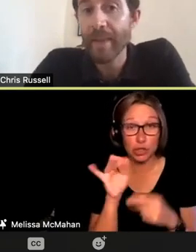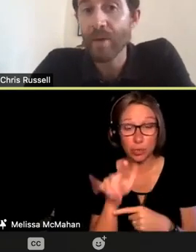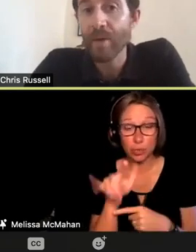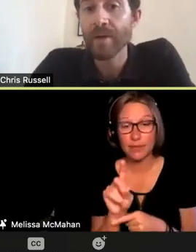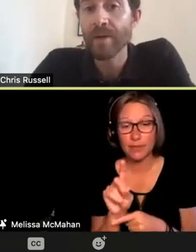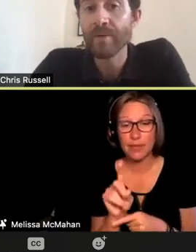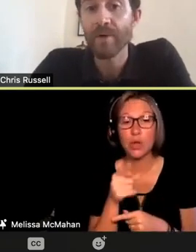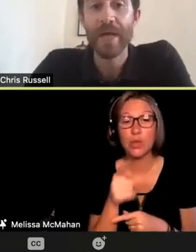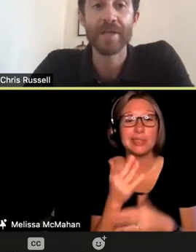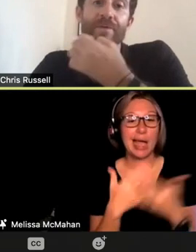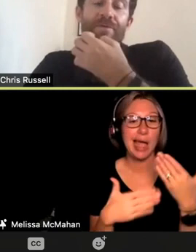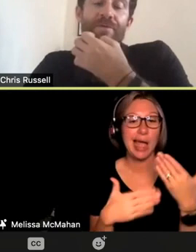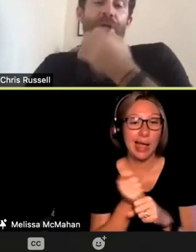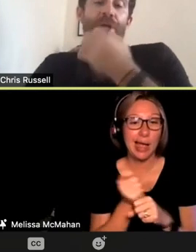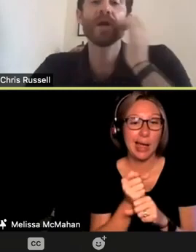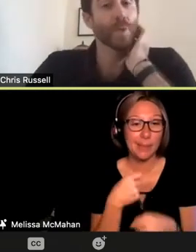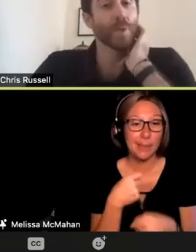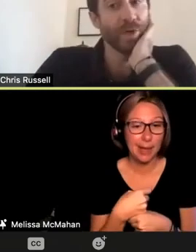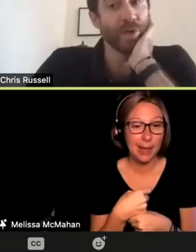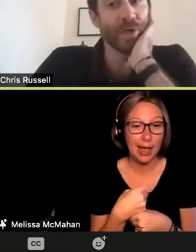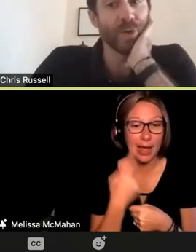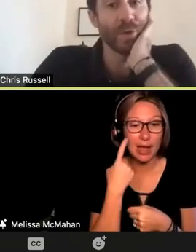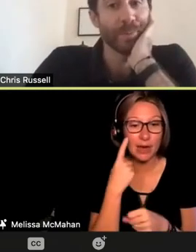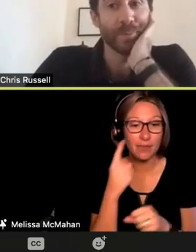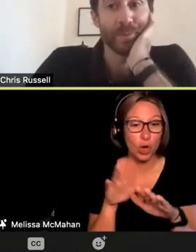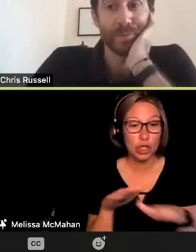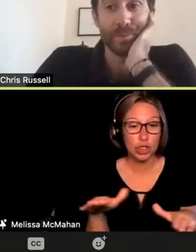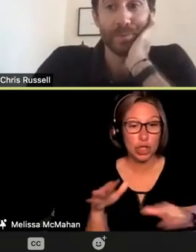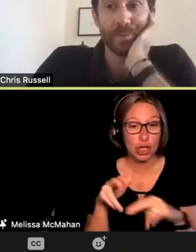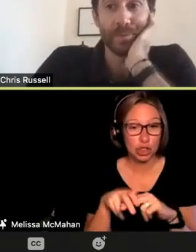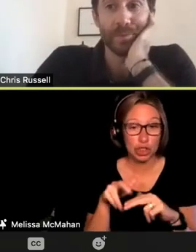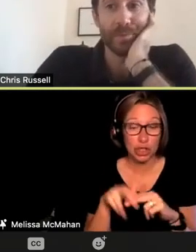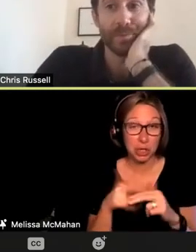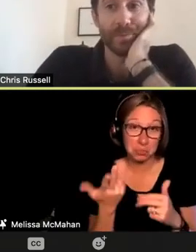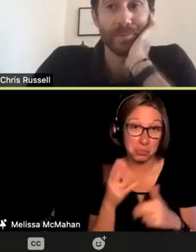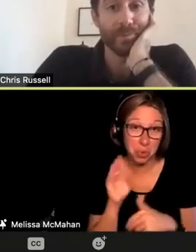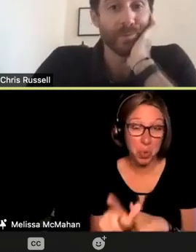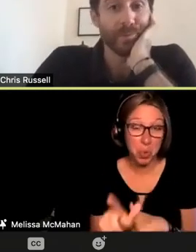was like a handmade one for a child's Riften chair, which was pretty cool.